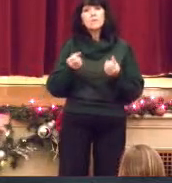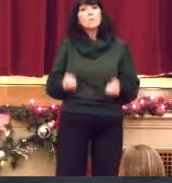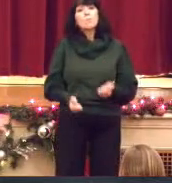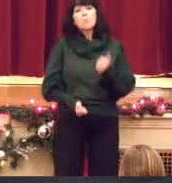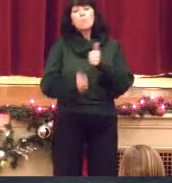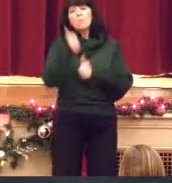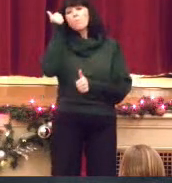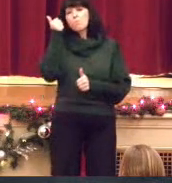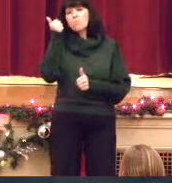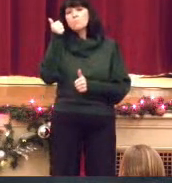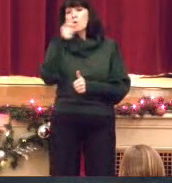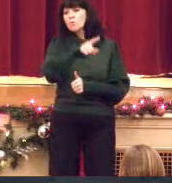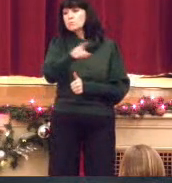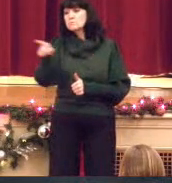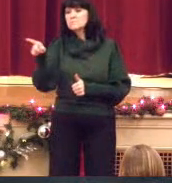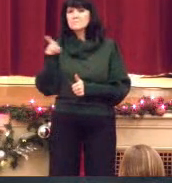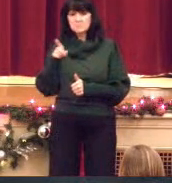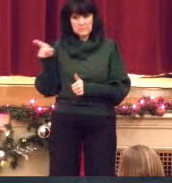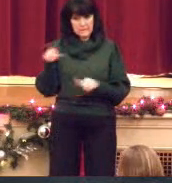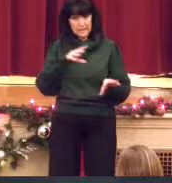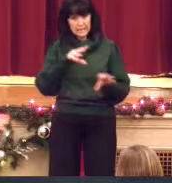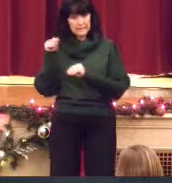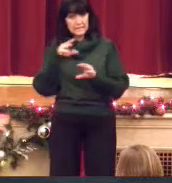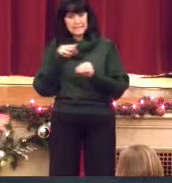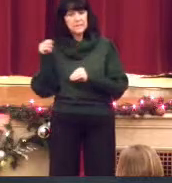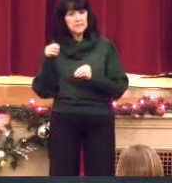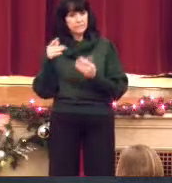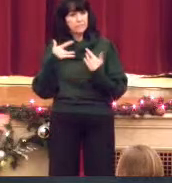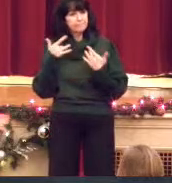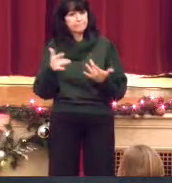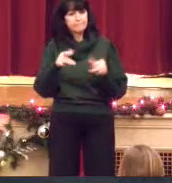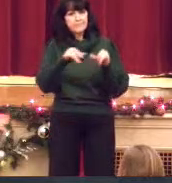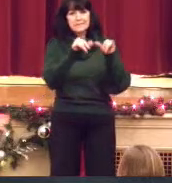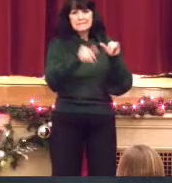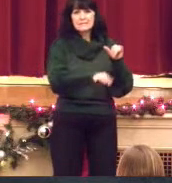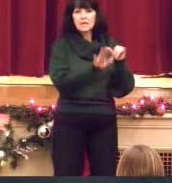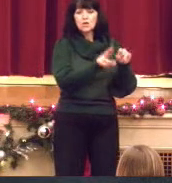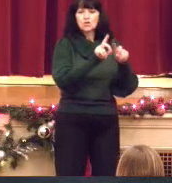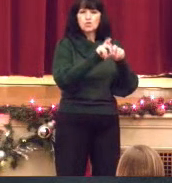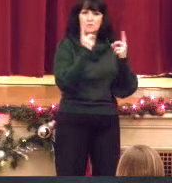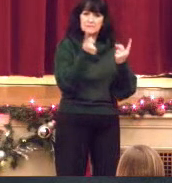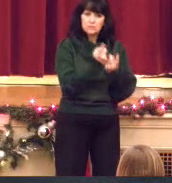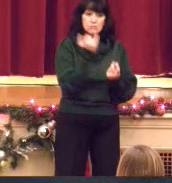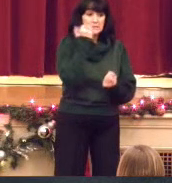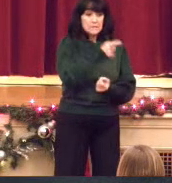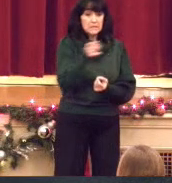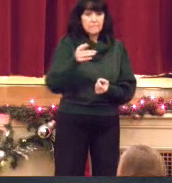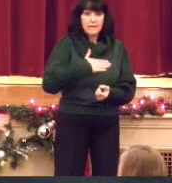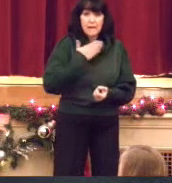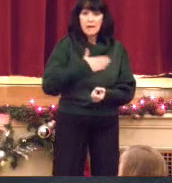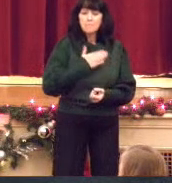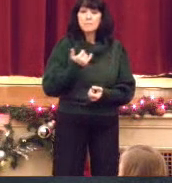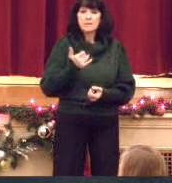They stay in the district that they are in. And I think I got everything. Let me talk about this.